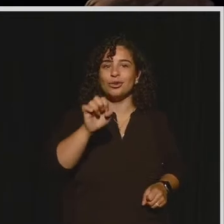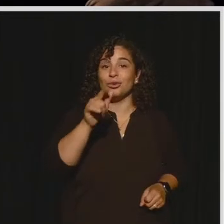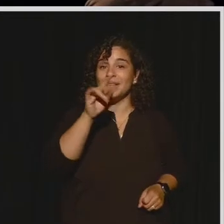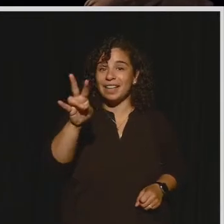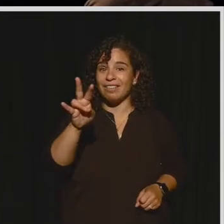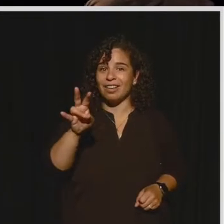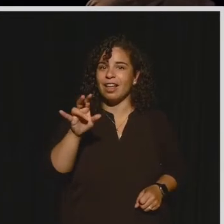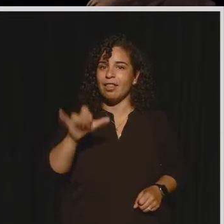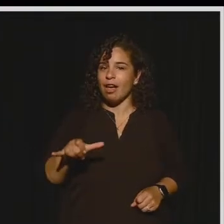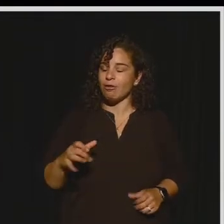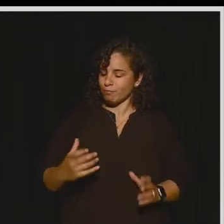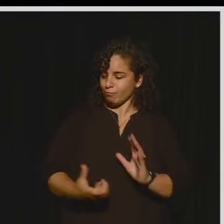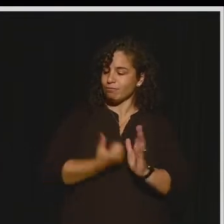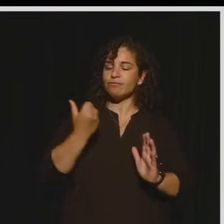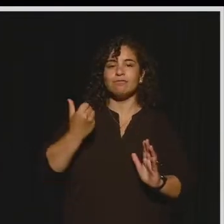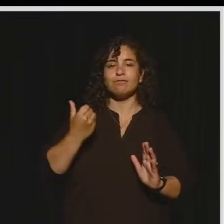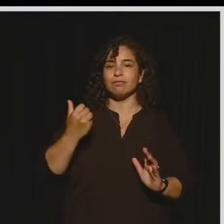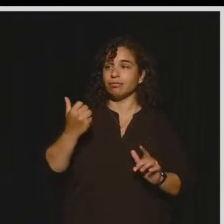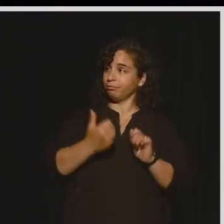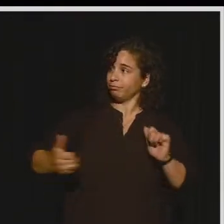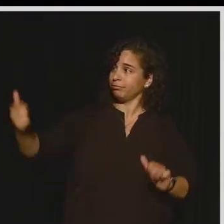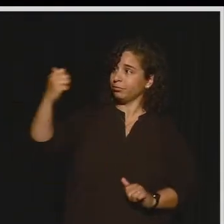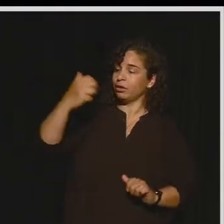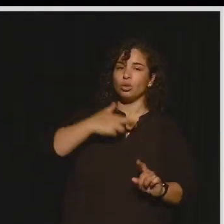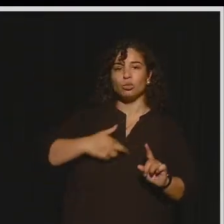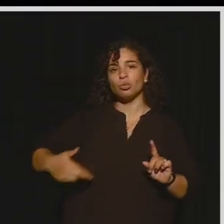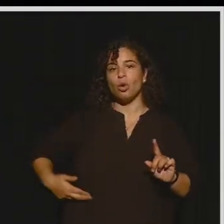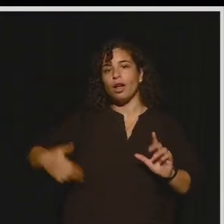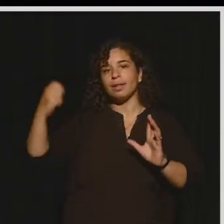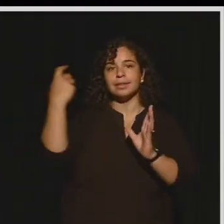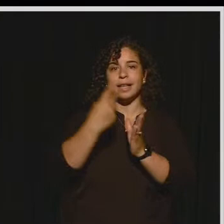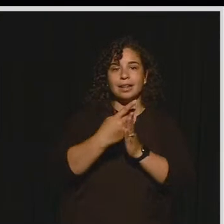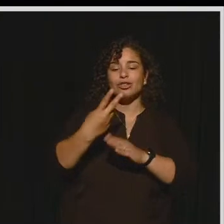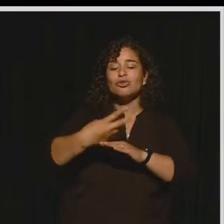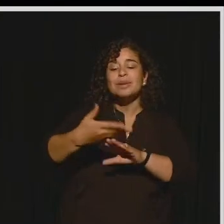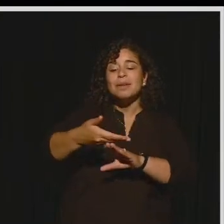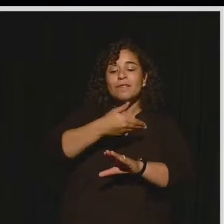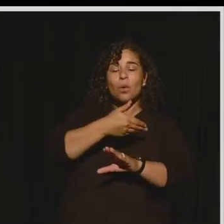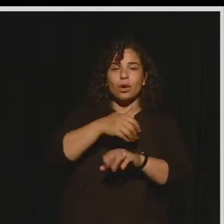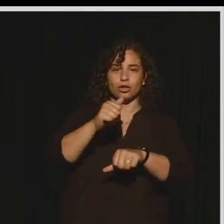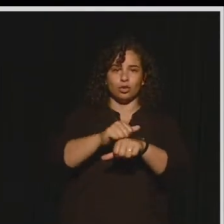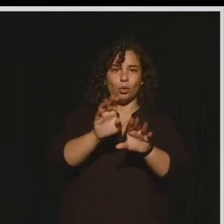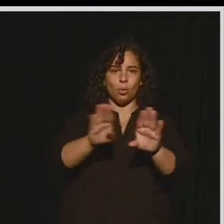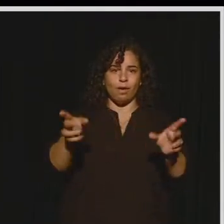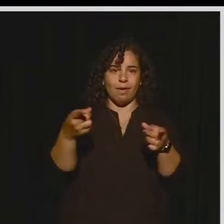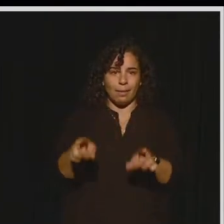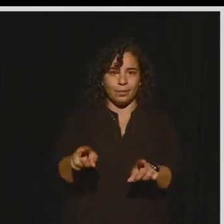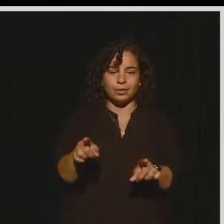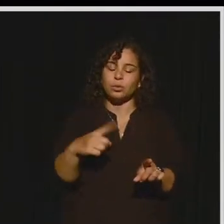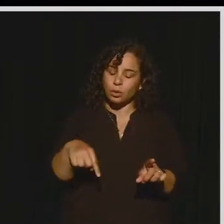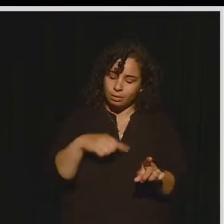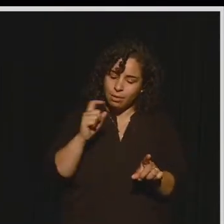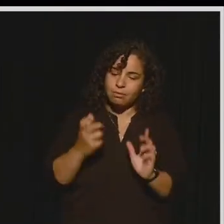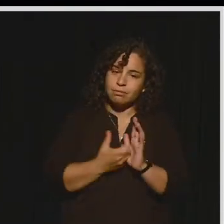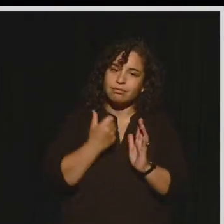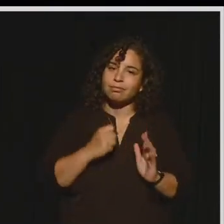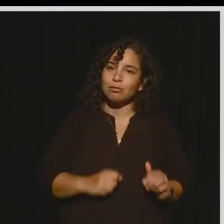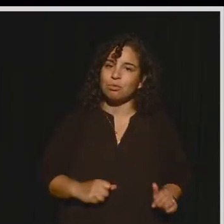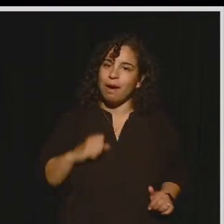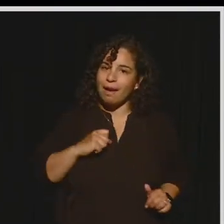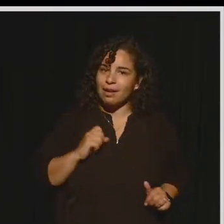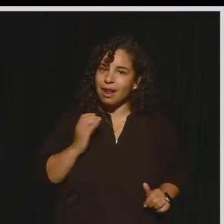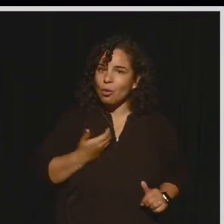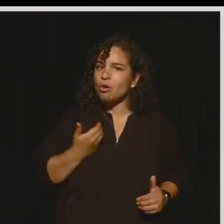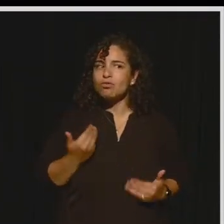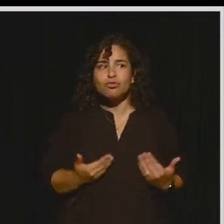is the day, Royal Ascent, 2 days before Stonewall happened. So I think that we need to take a little bit of pride in where we are